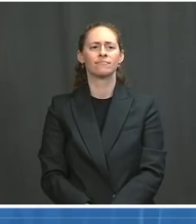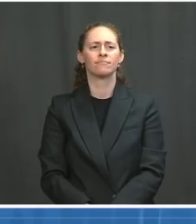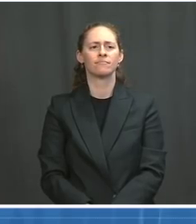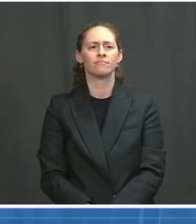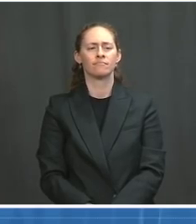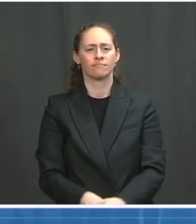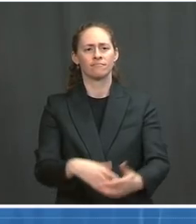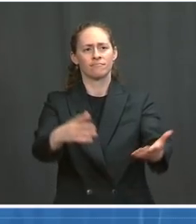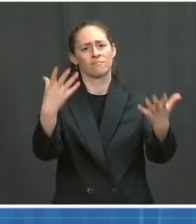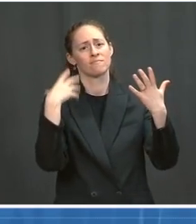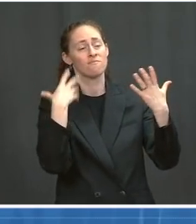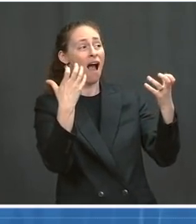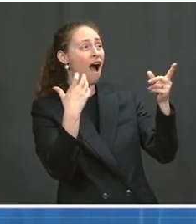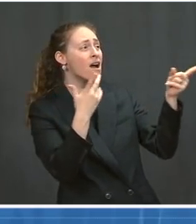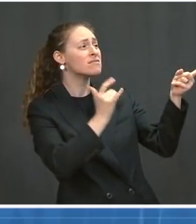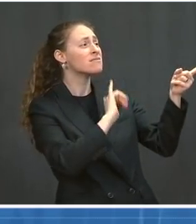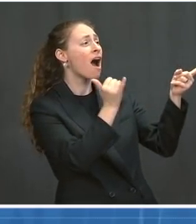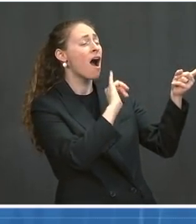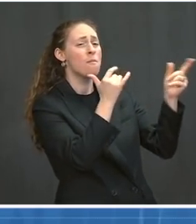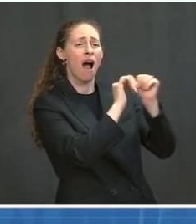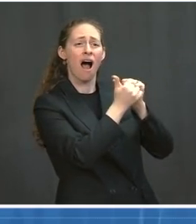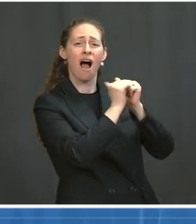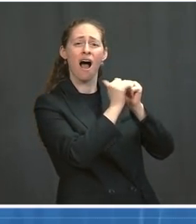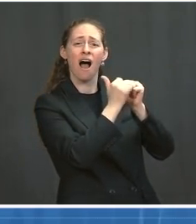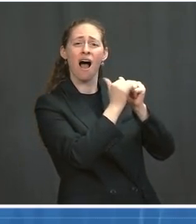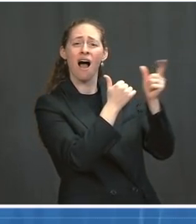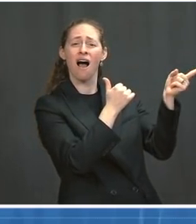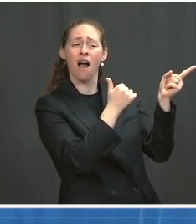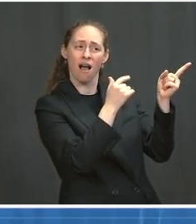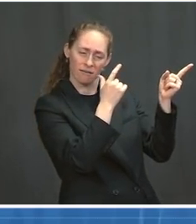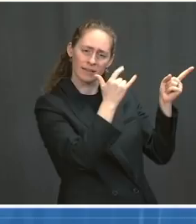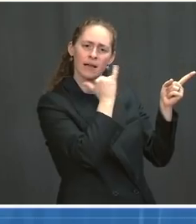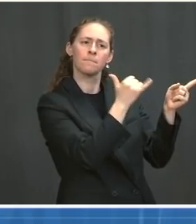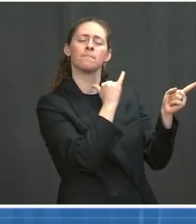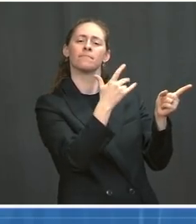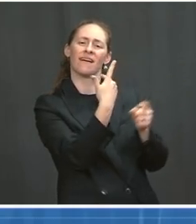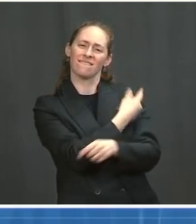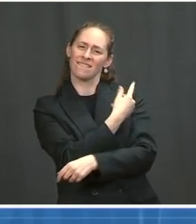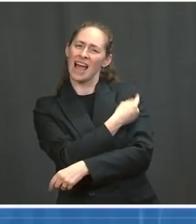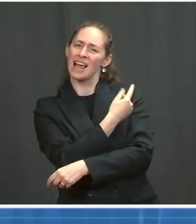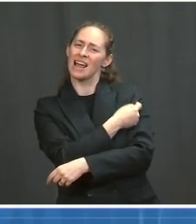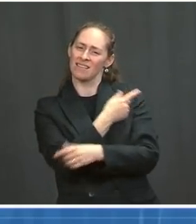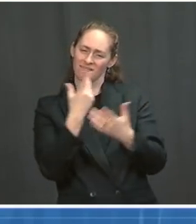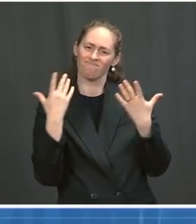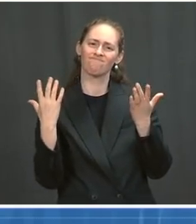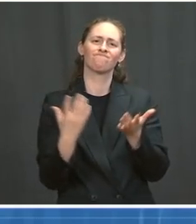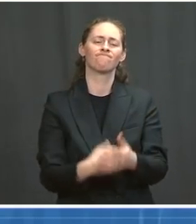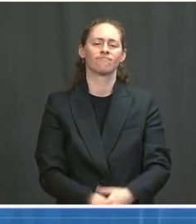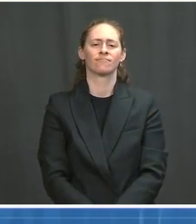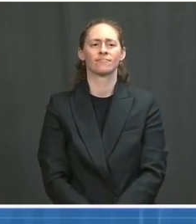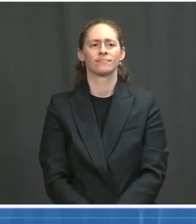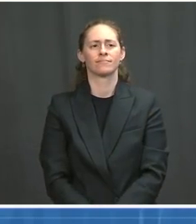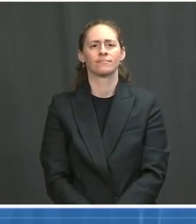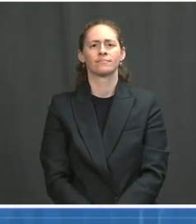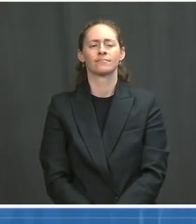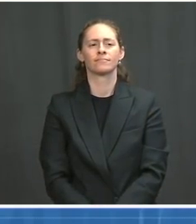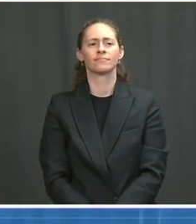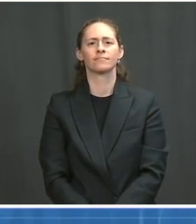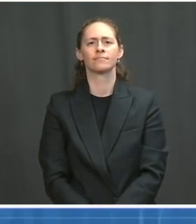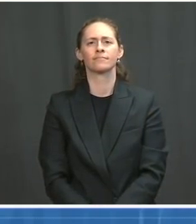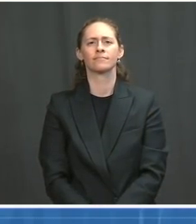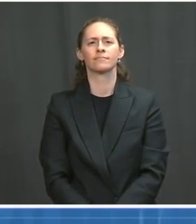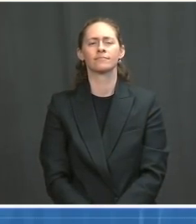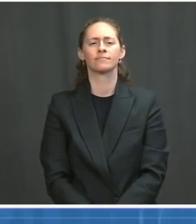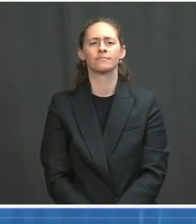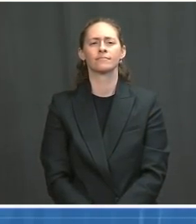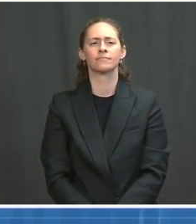decline if they achieve a high vaccine uptake. Next slide. And indeed, let's take